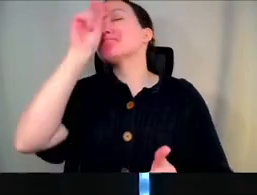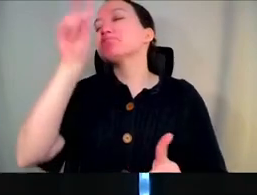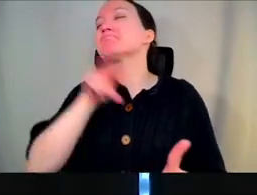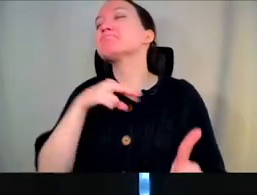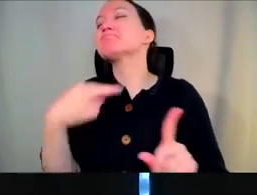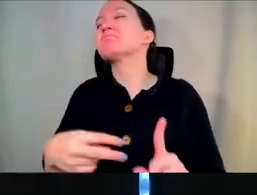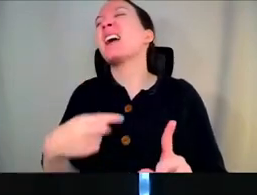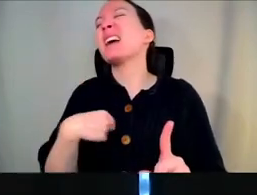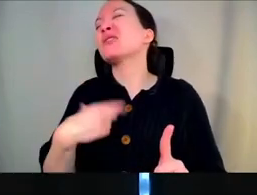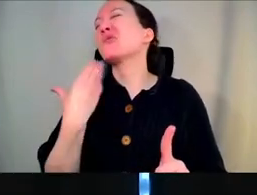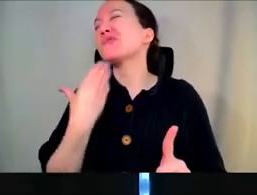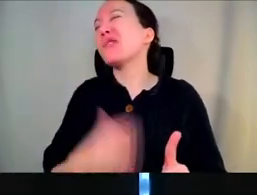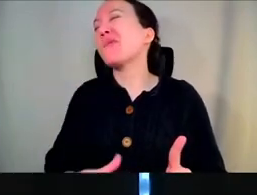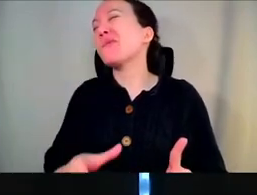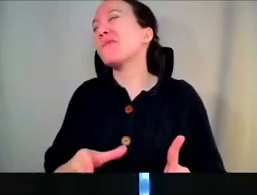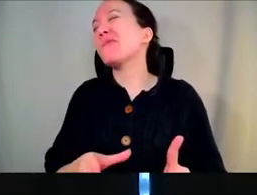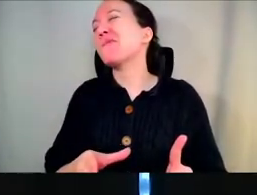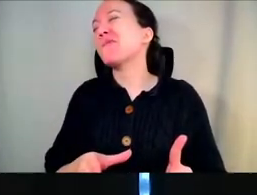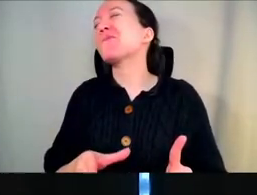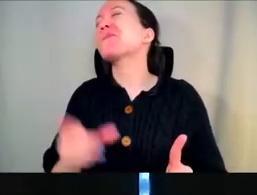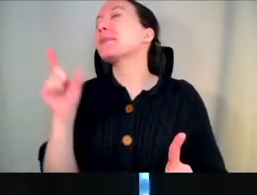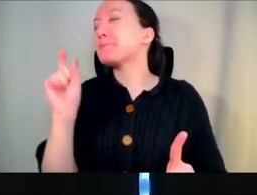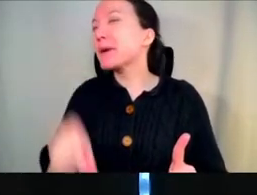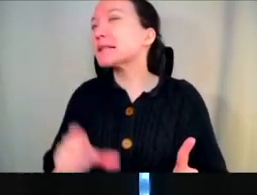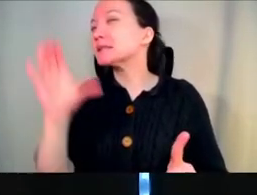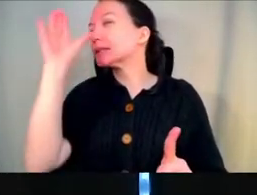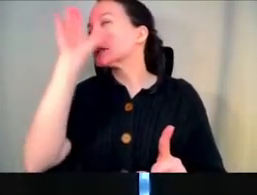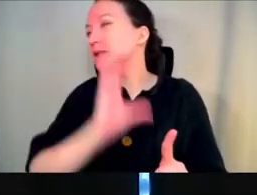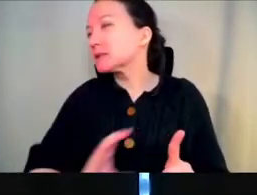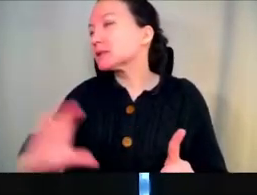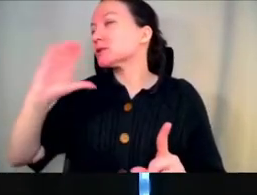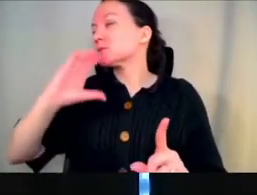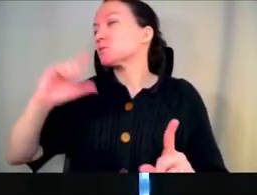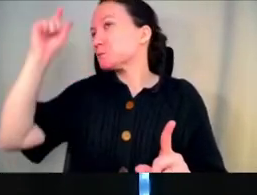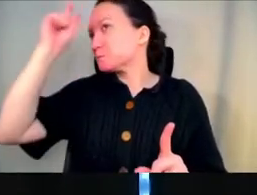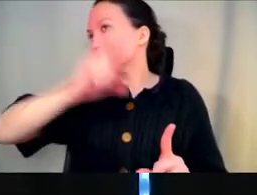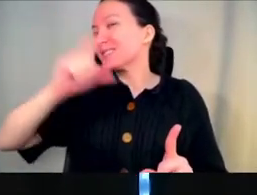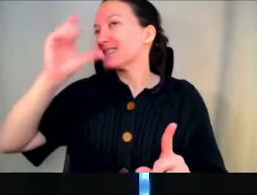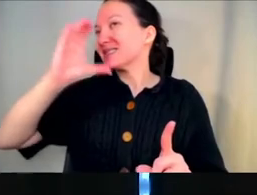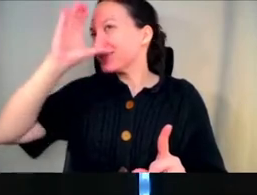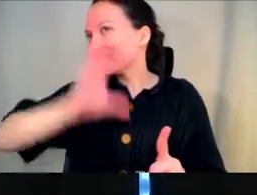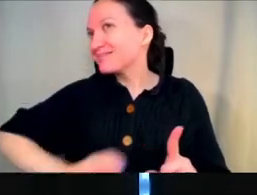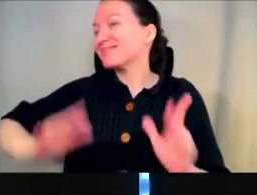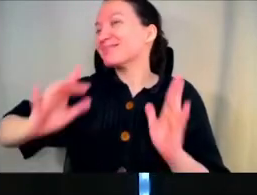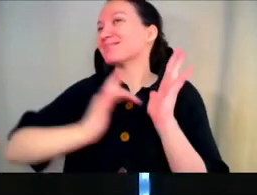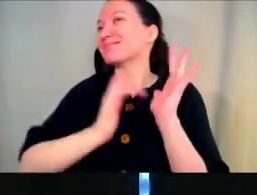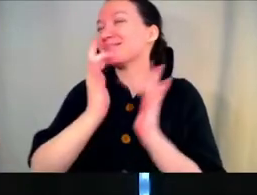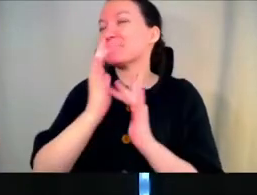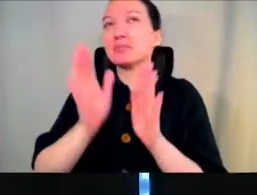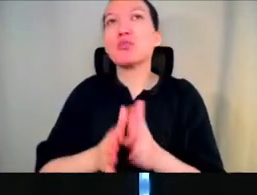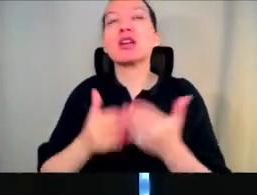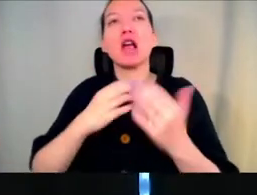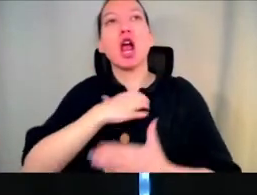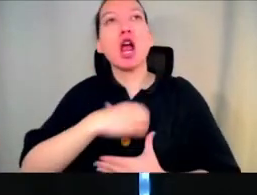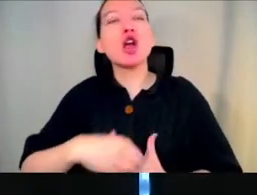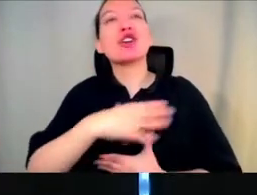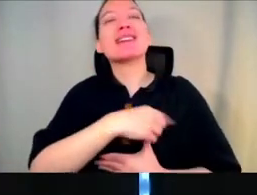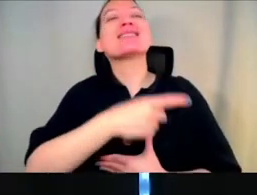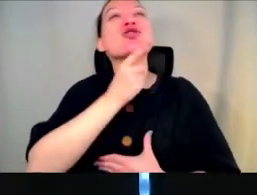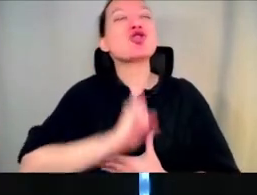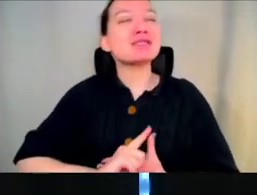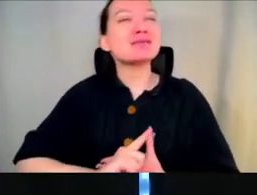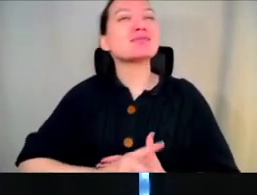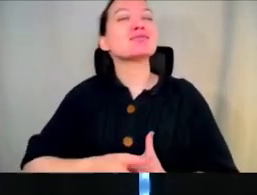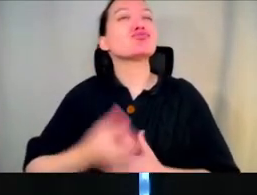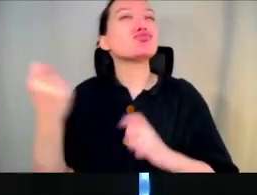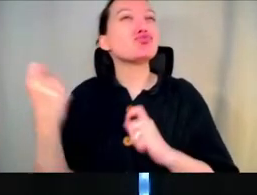don't know. And I need to seek wisdom. I need to seek Jesus. The Bible tells us to hunger and thirst. Those are strong